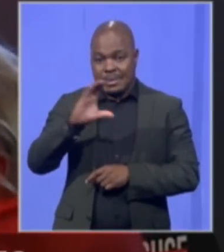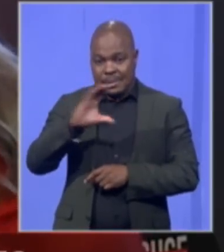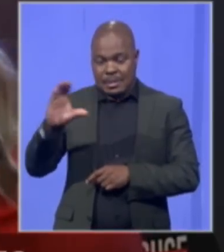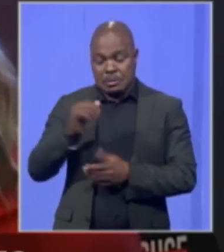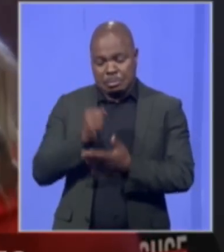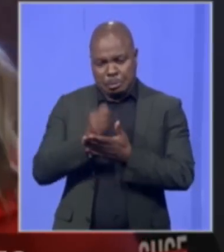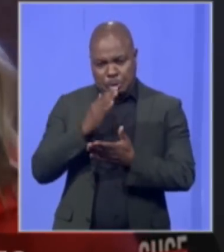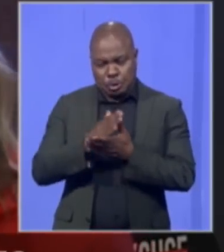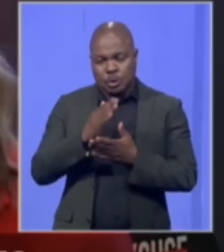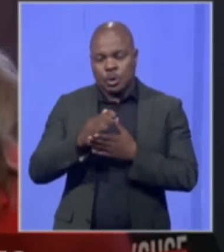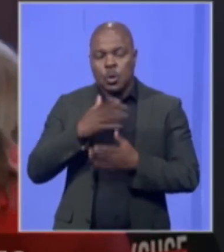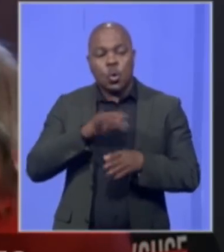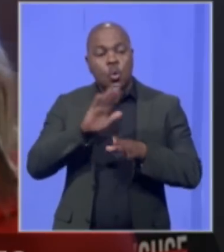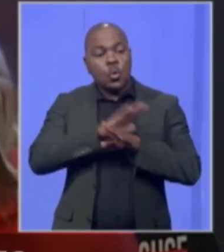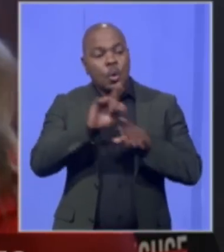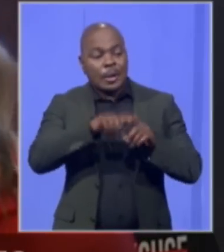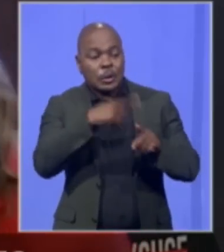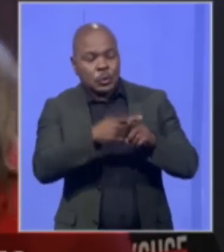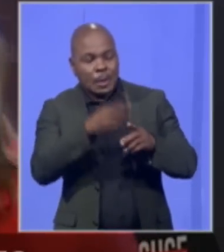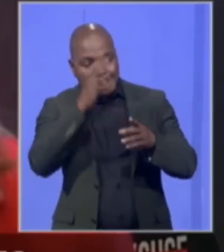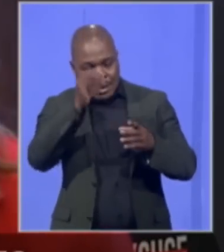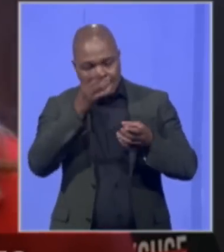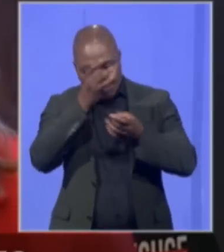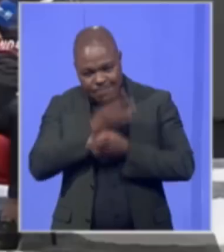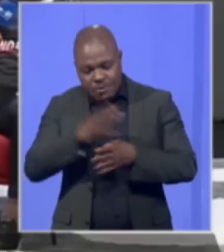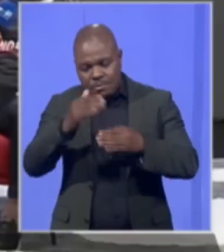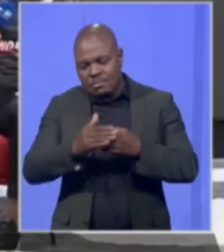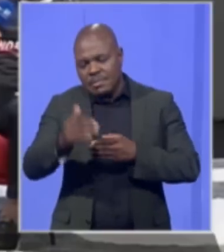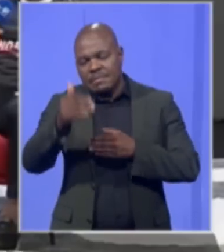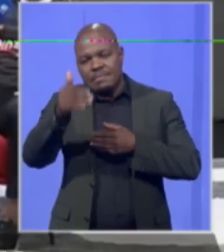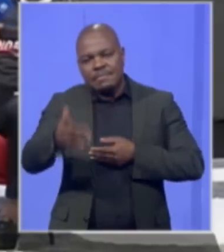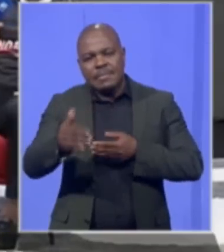that the message of no excuse lives beyond just 16 days.